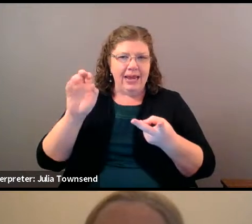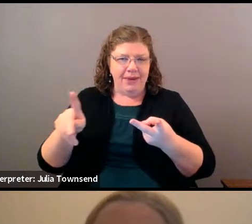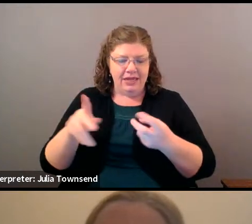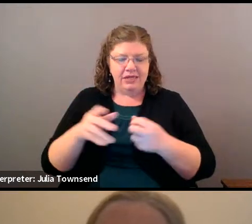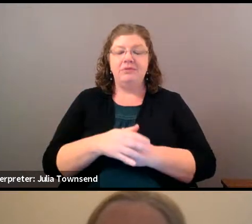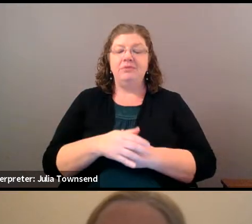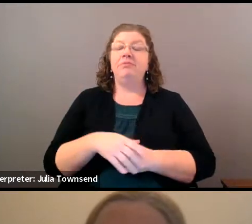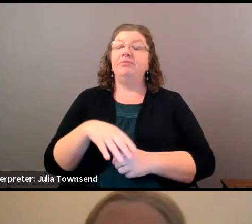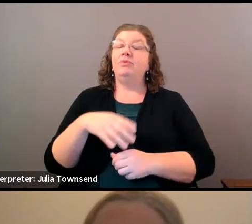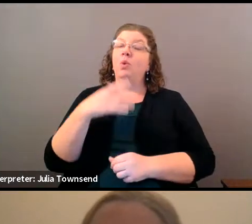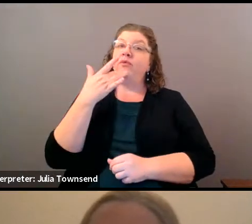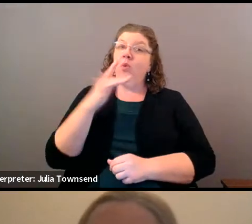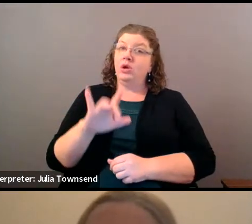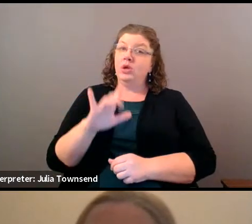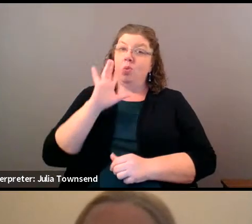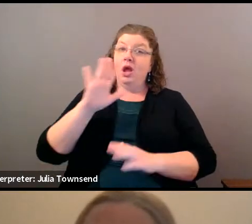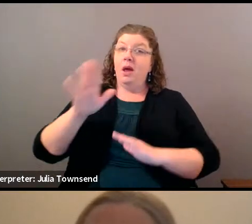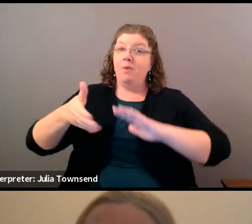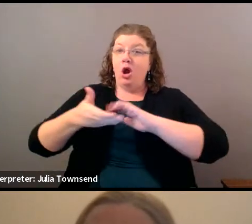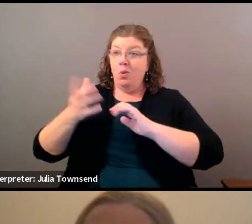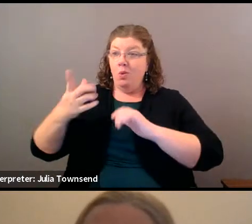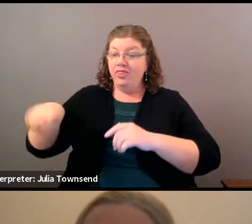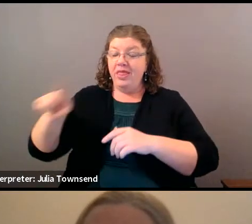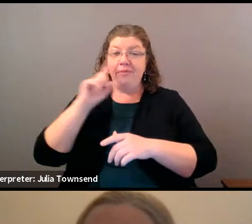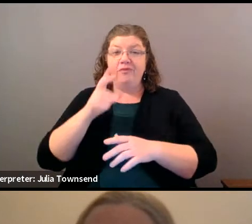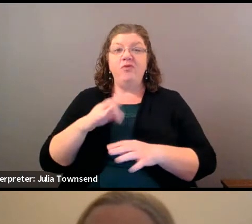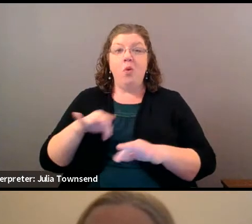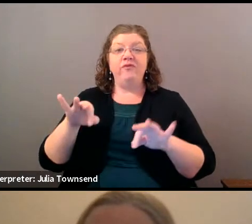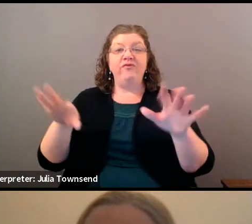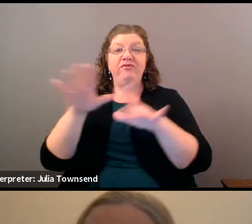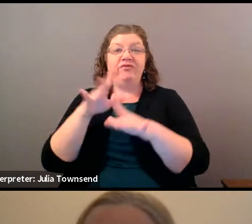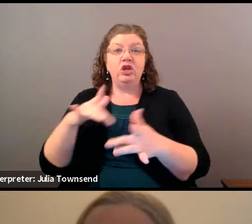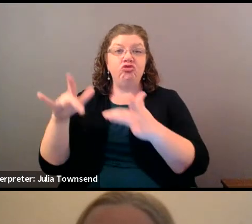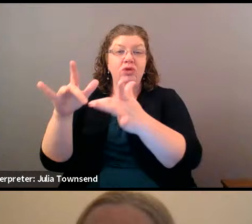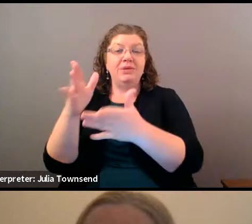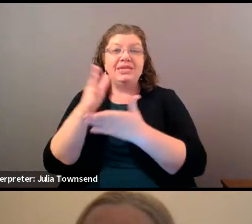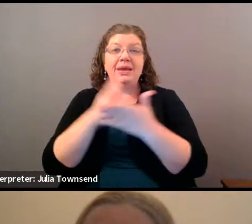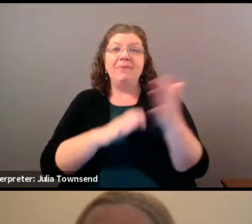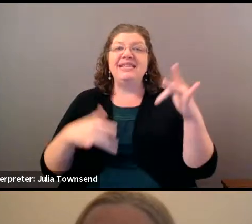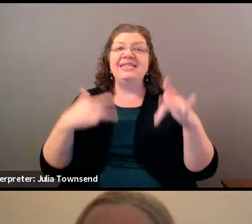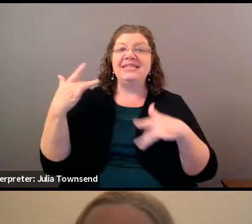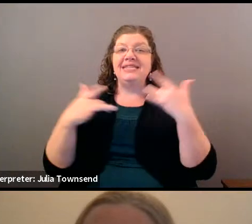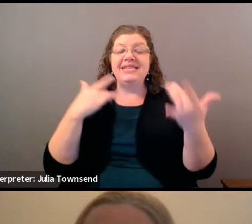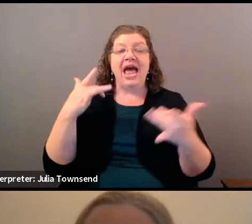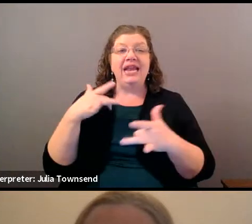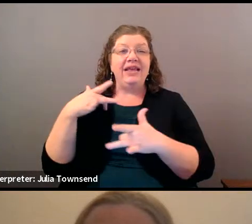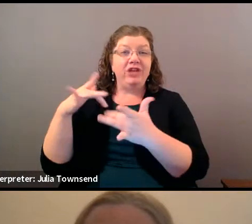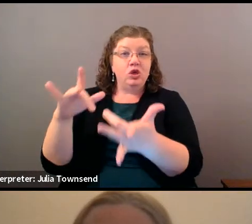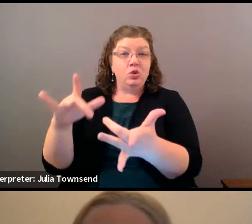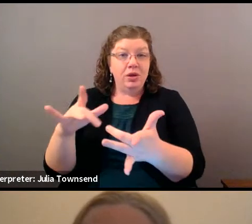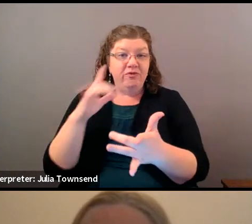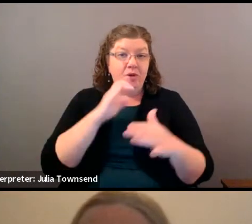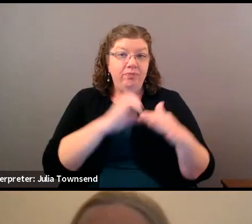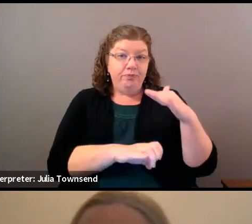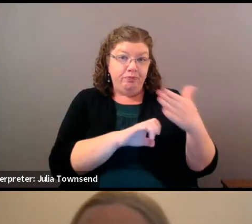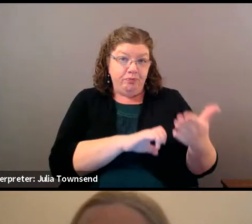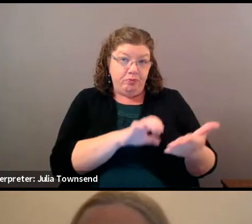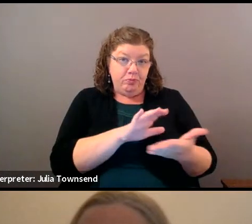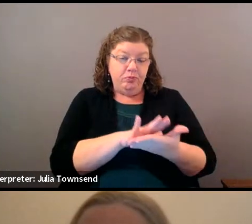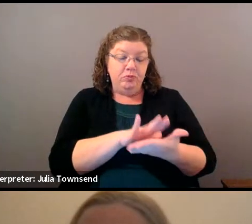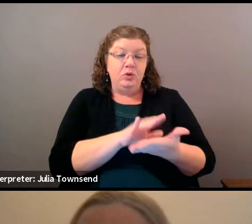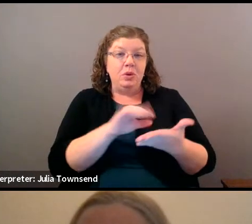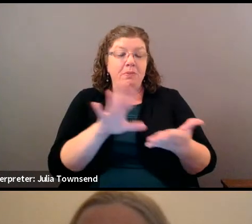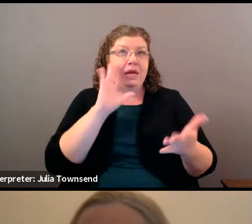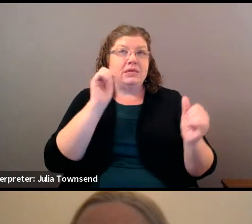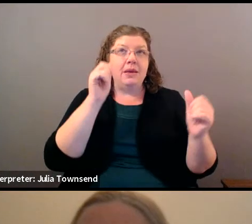fortunate to partner with them for field trips, and some of the exciting field trips that our elementary students get to go to because of the amazing